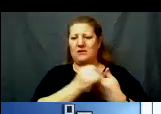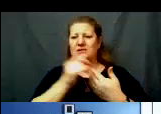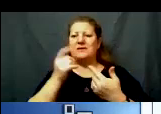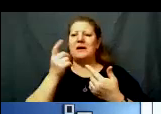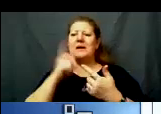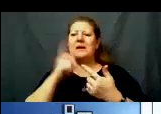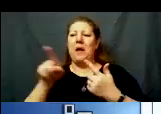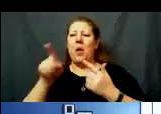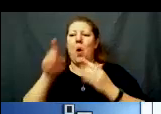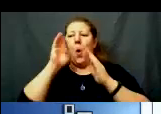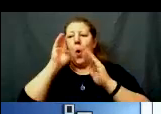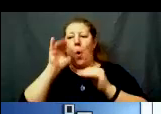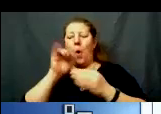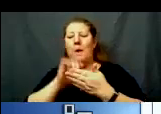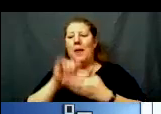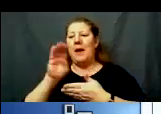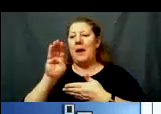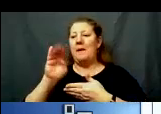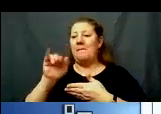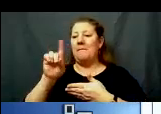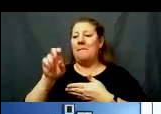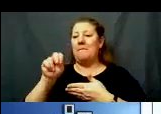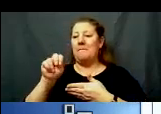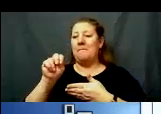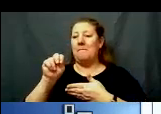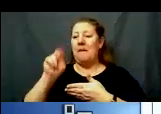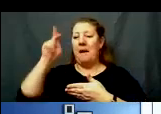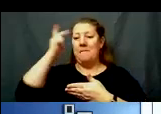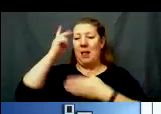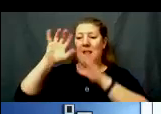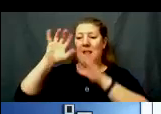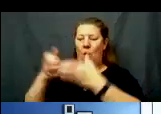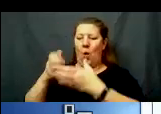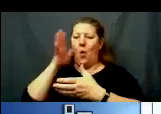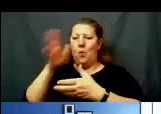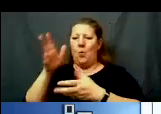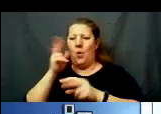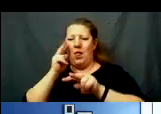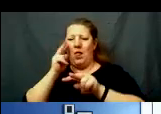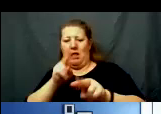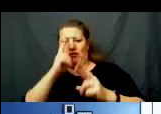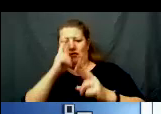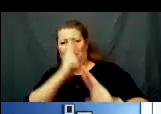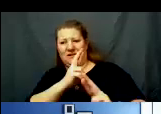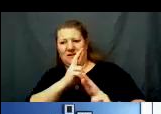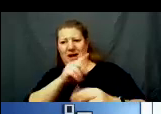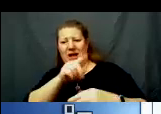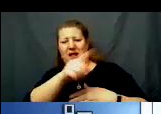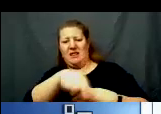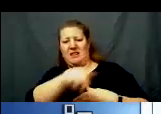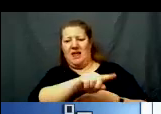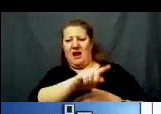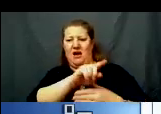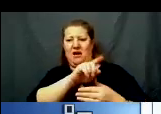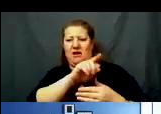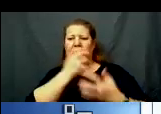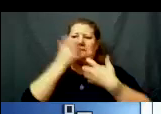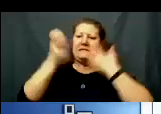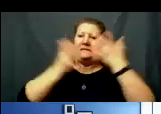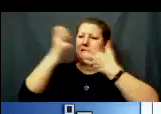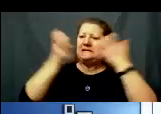Biden administration will actually listen to the voices and the cries of people on the ground there. But this is a very